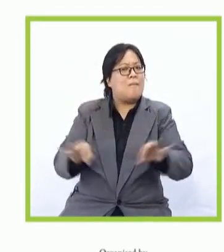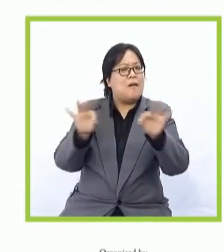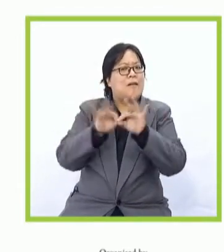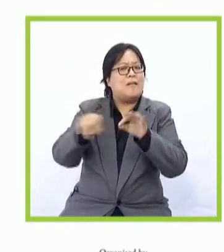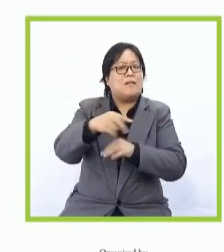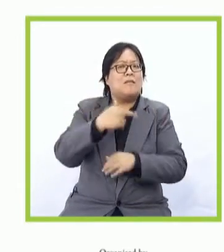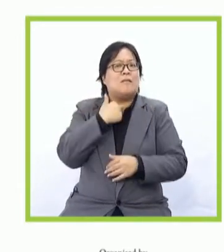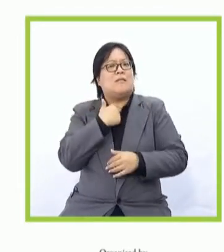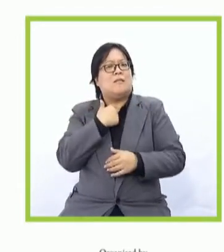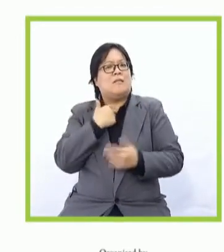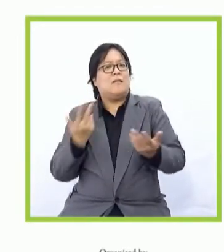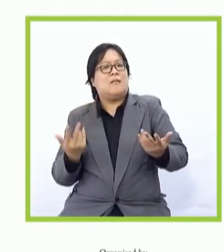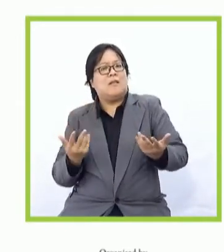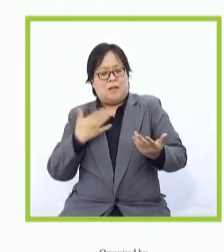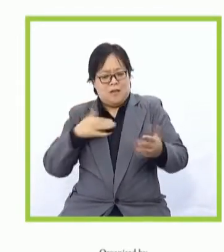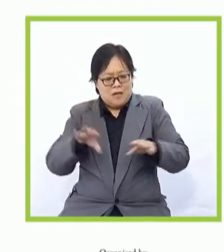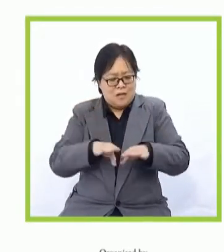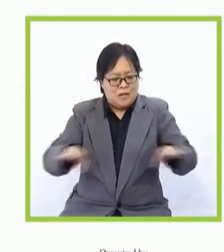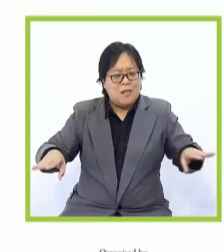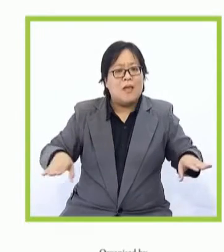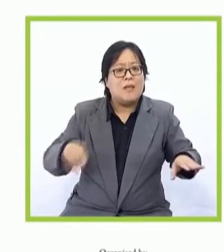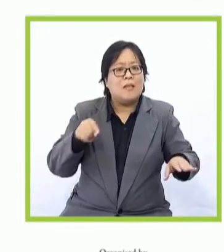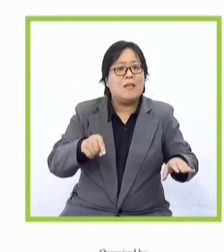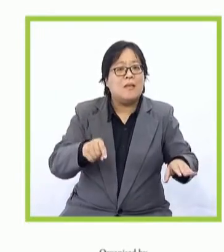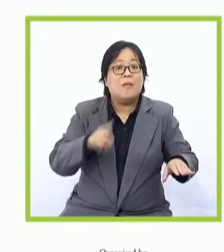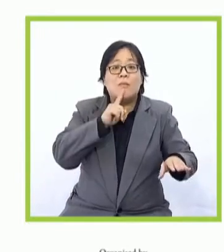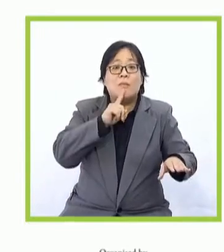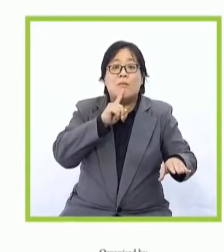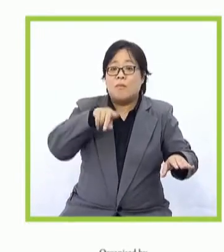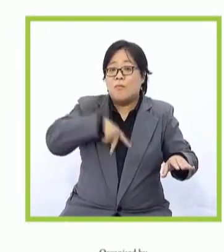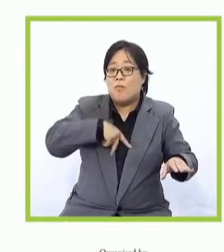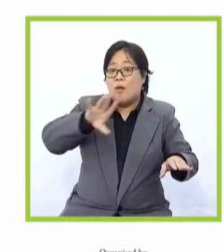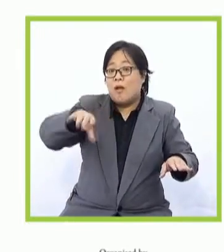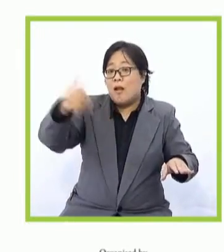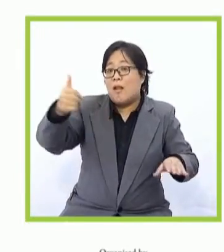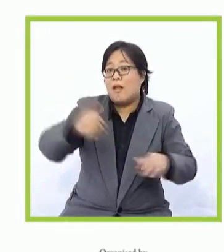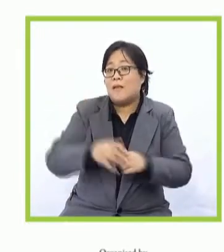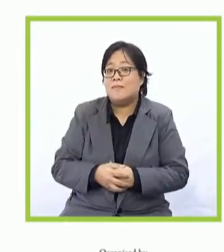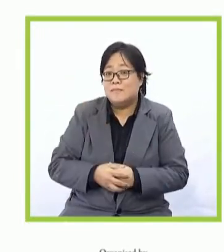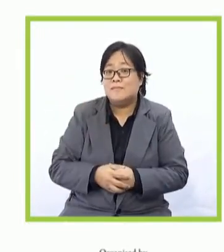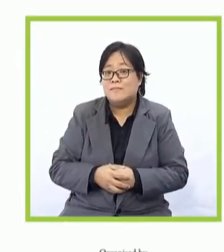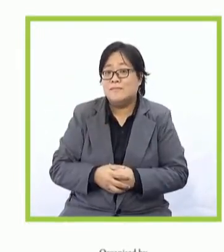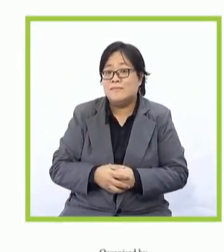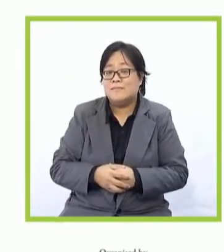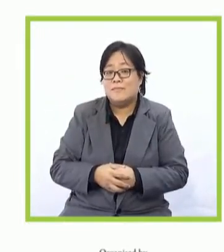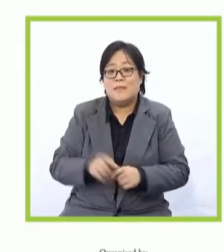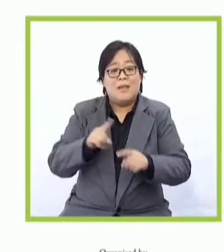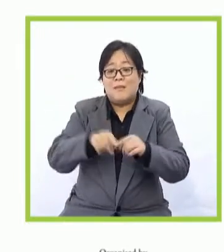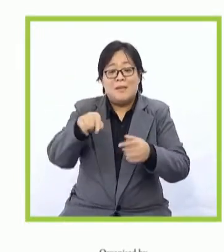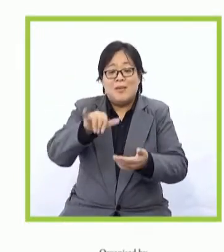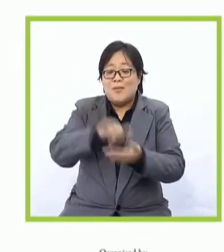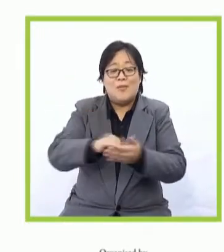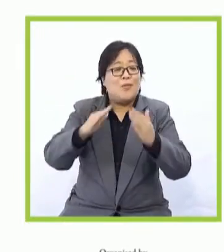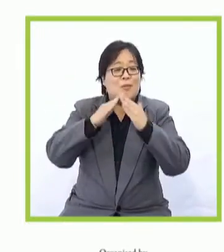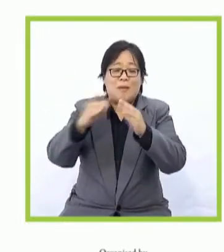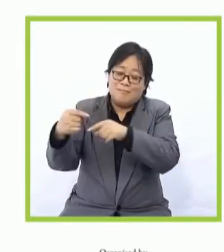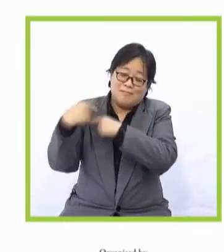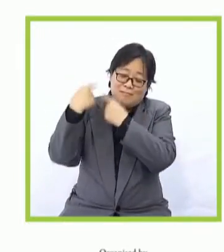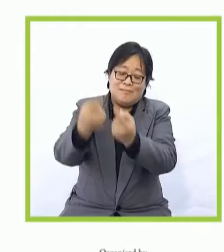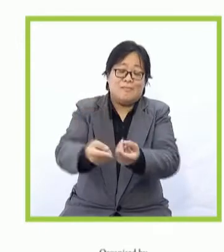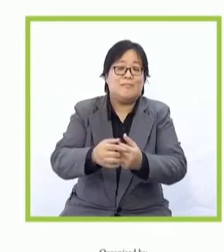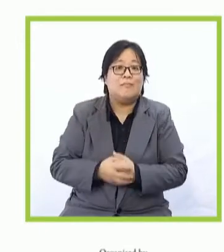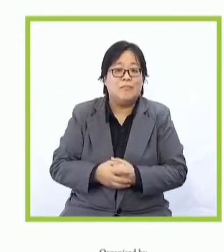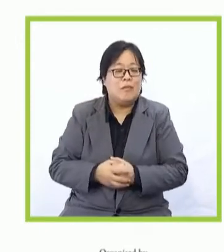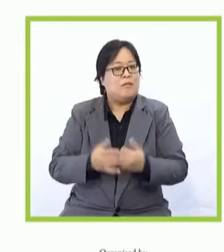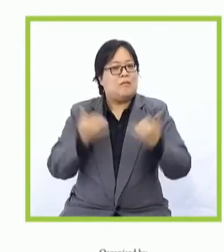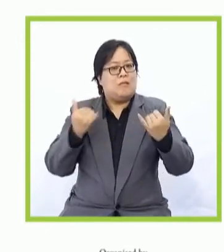threat because they were sitting on land that technically belongs to someone else, even though it was the only home that they had ever known. There's now a